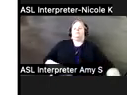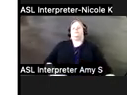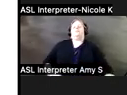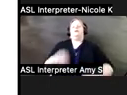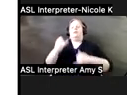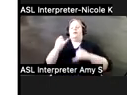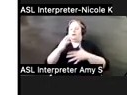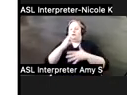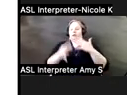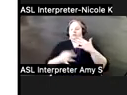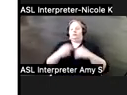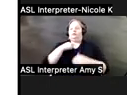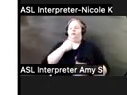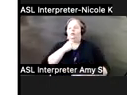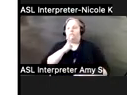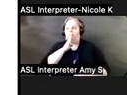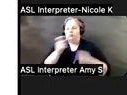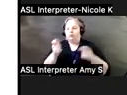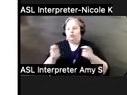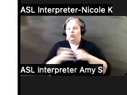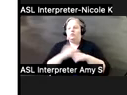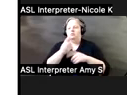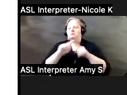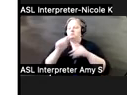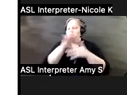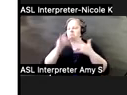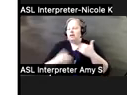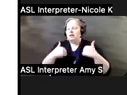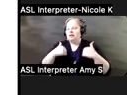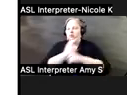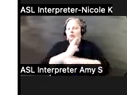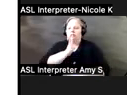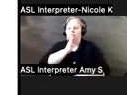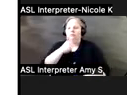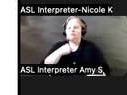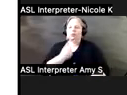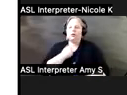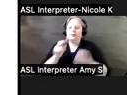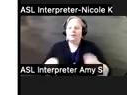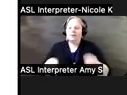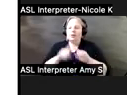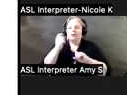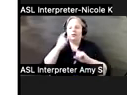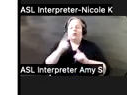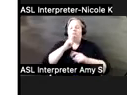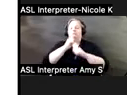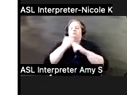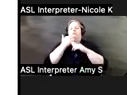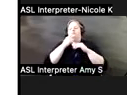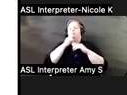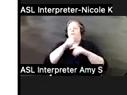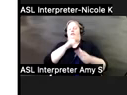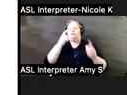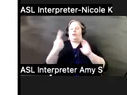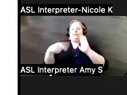at is voice control. So there are a few different options that allow someone to use their voice to play video games, but one really huge drawback